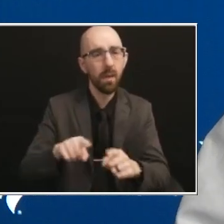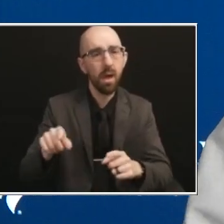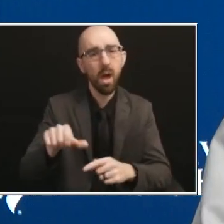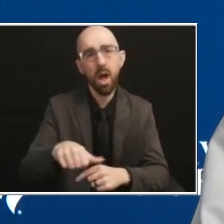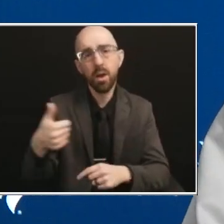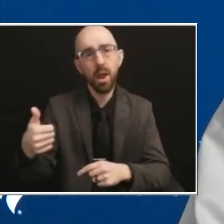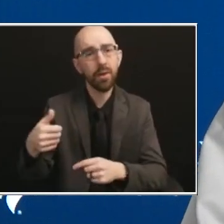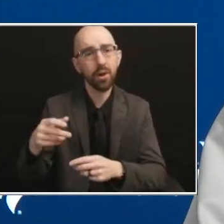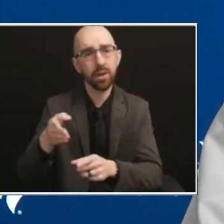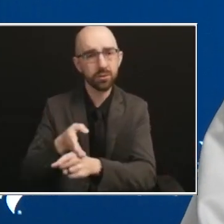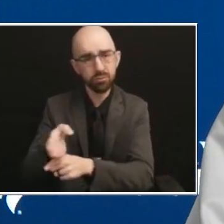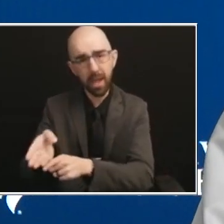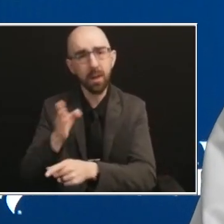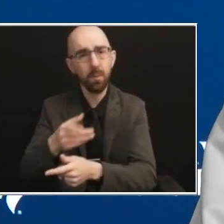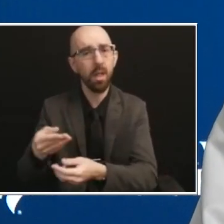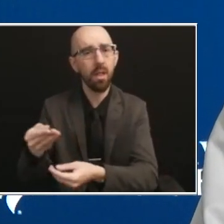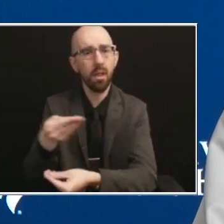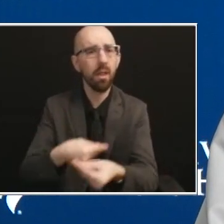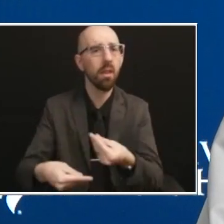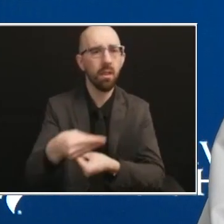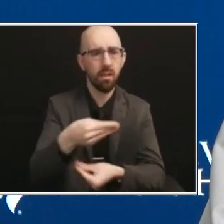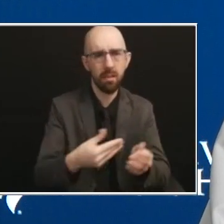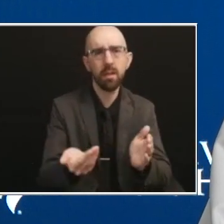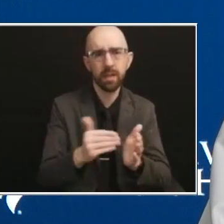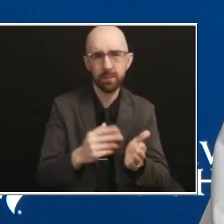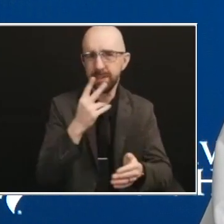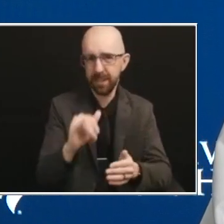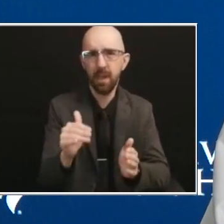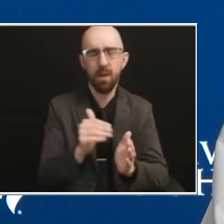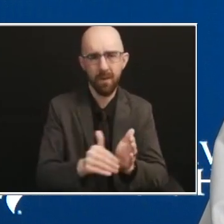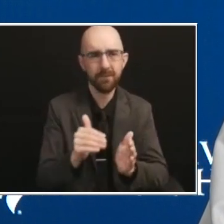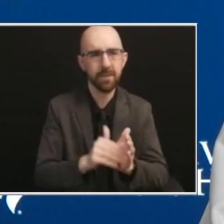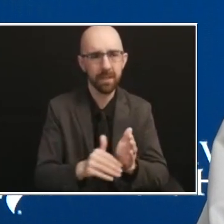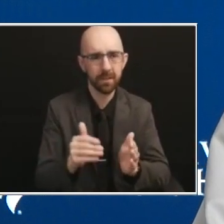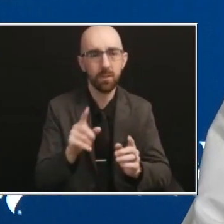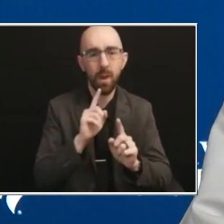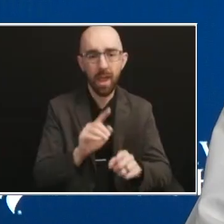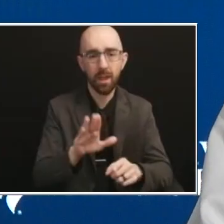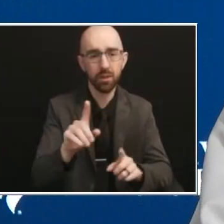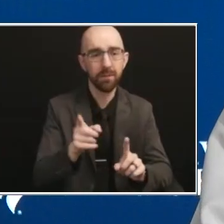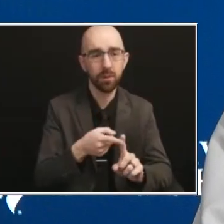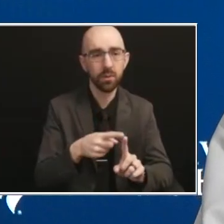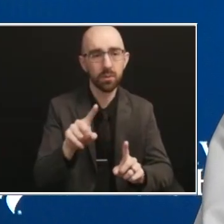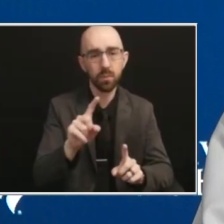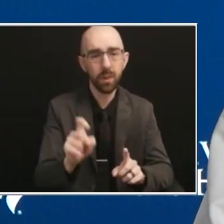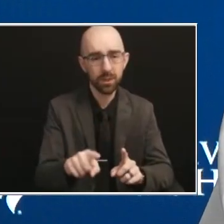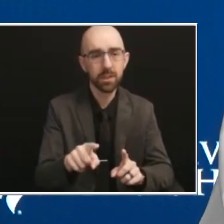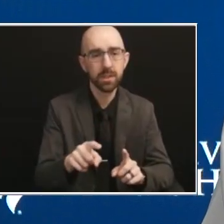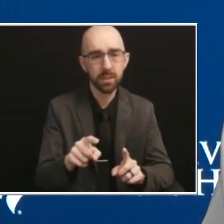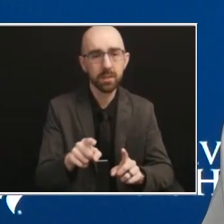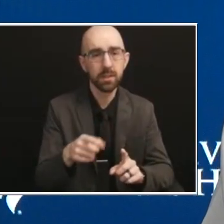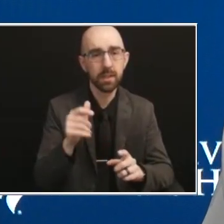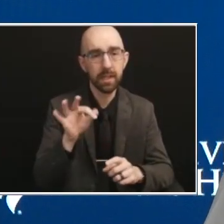and circulate. So we do see that quite often. So to answer your first question, if you have had